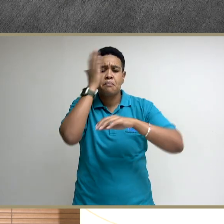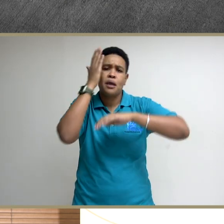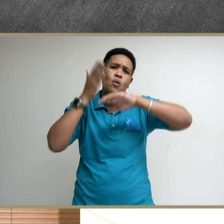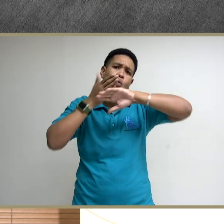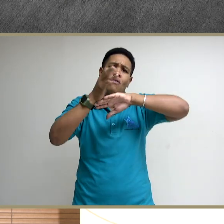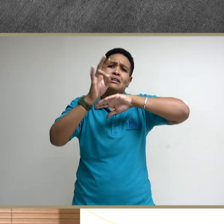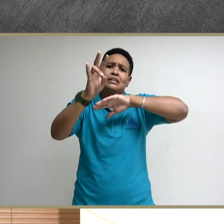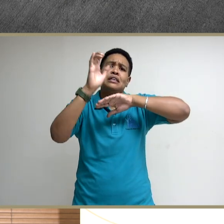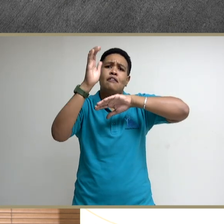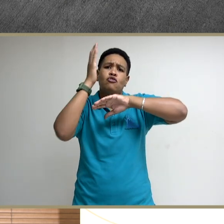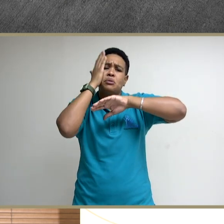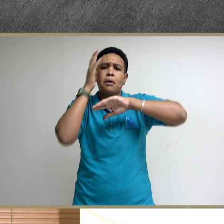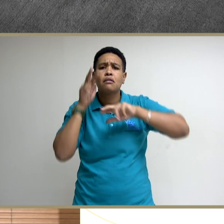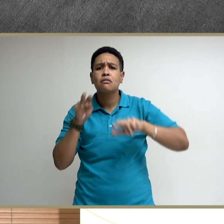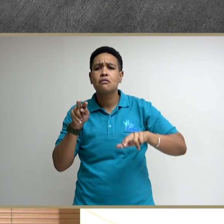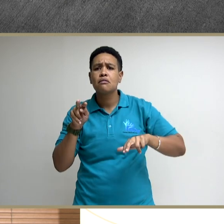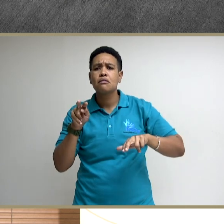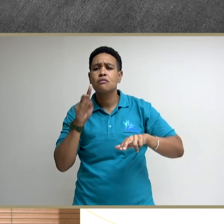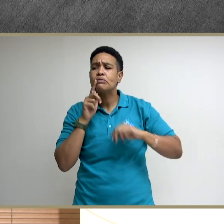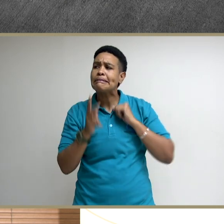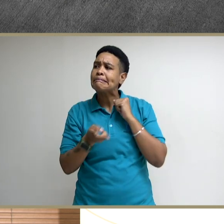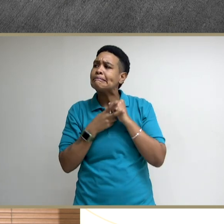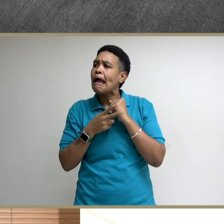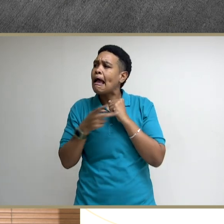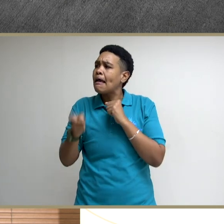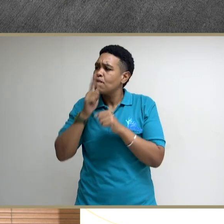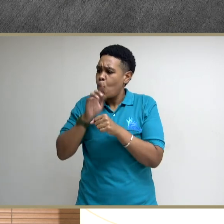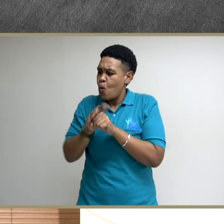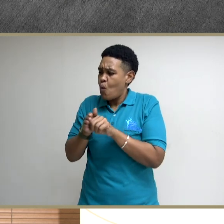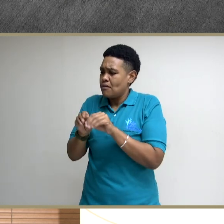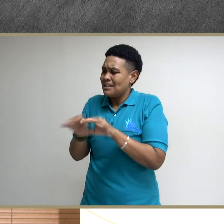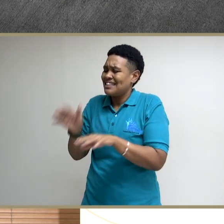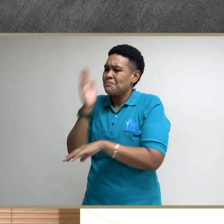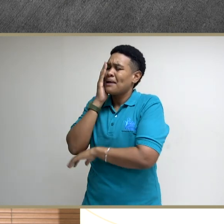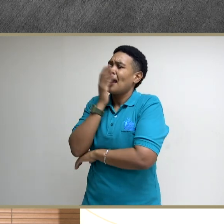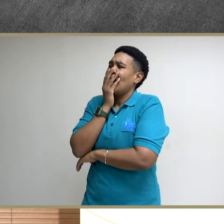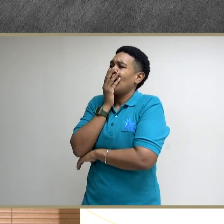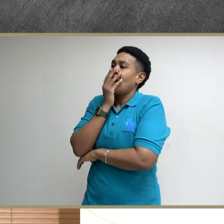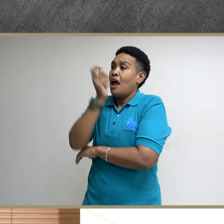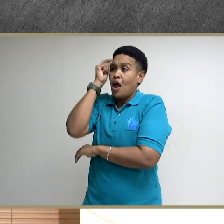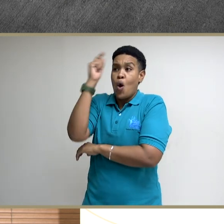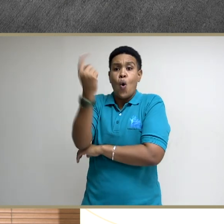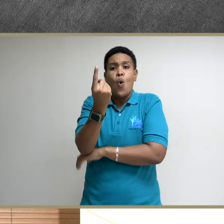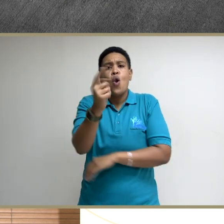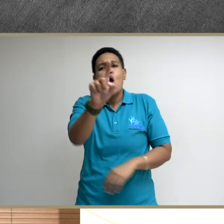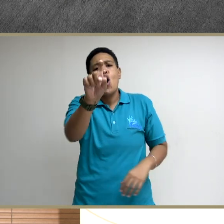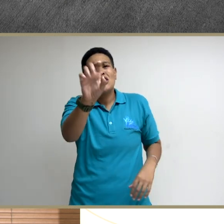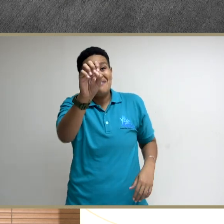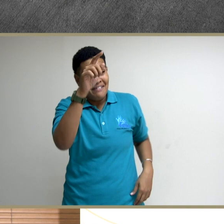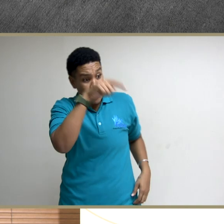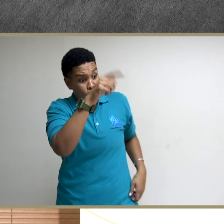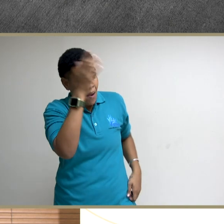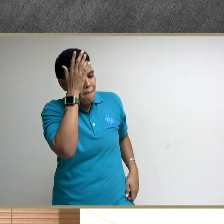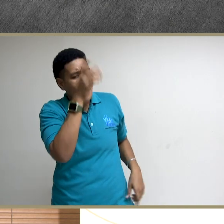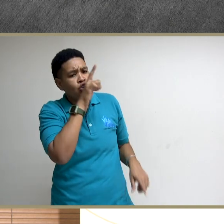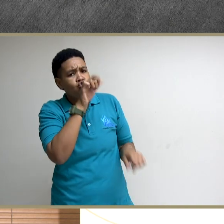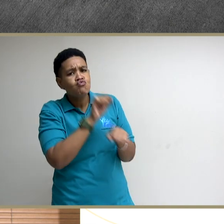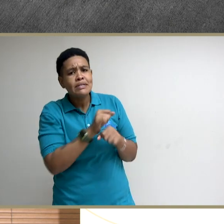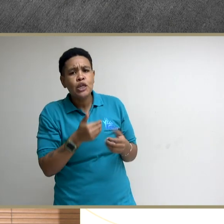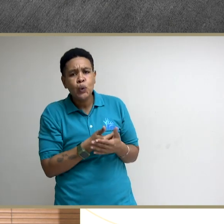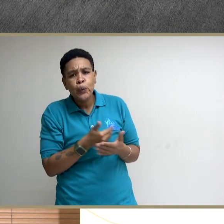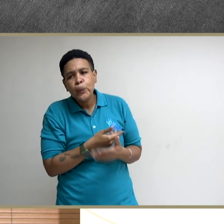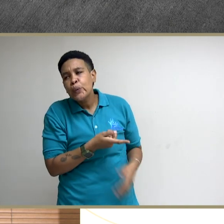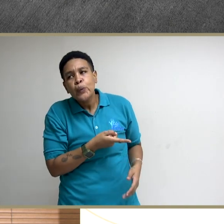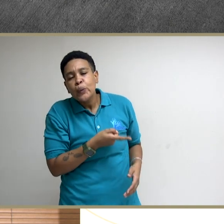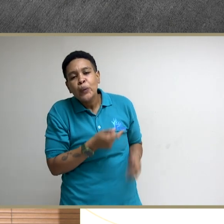700, that we would have reserved as COVID-19 beds, only about 150 of those beds are really new